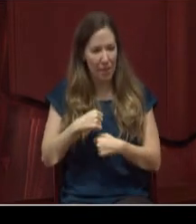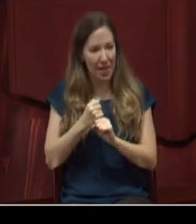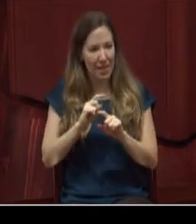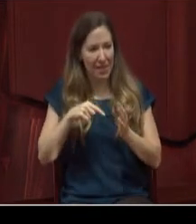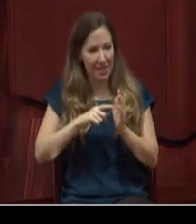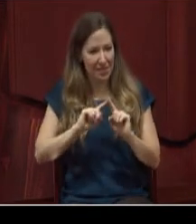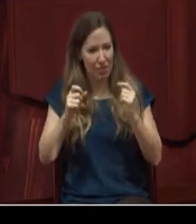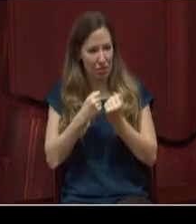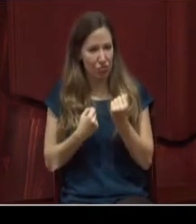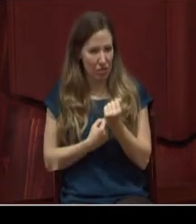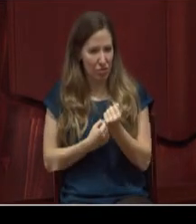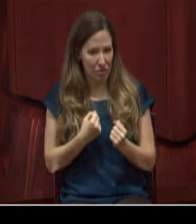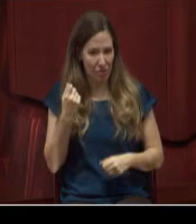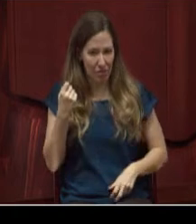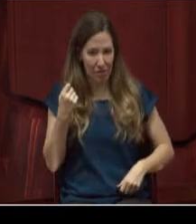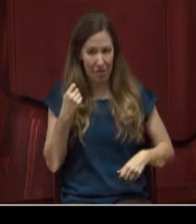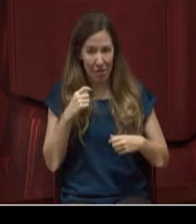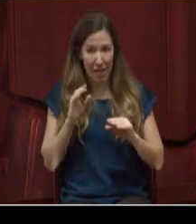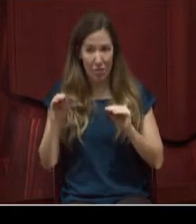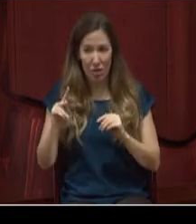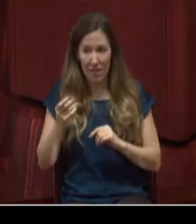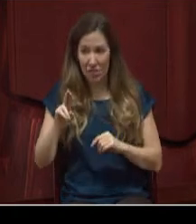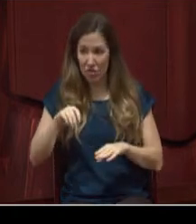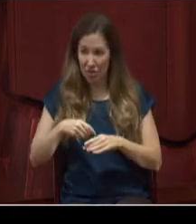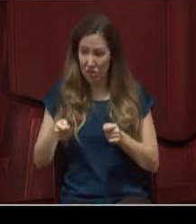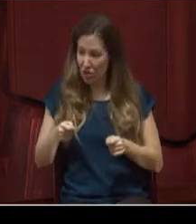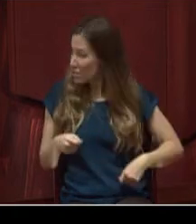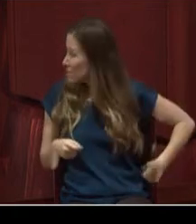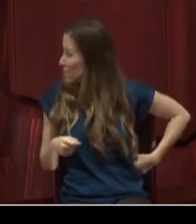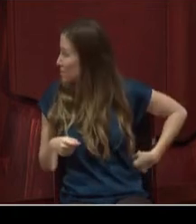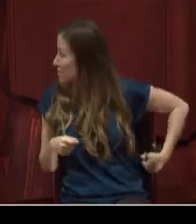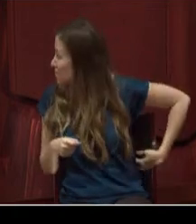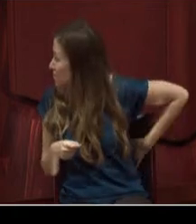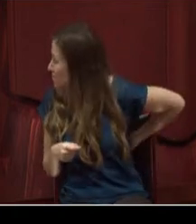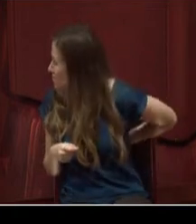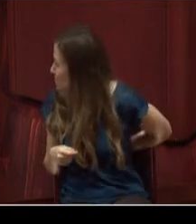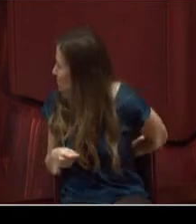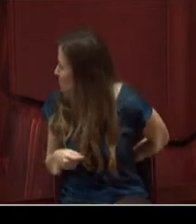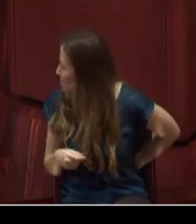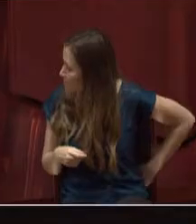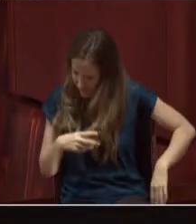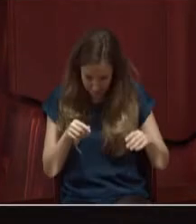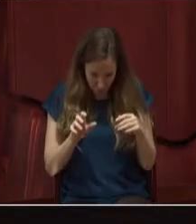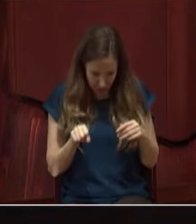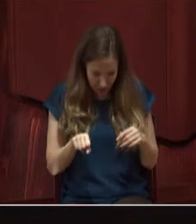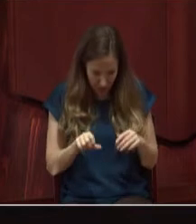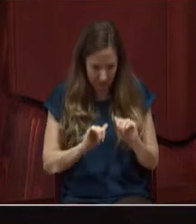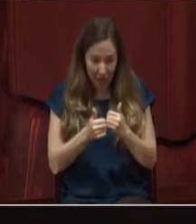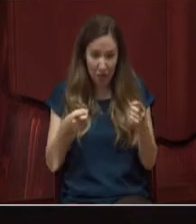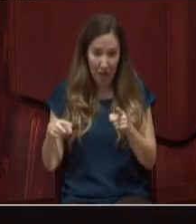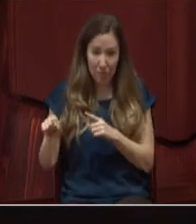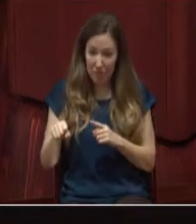structure, which, in effect, put Henry Kissinger in charge. Yes, that was the codification of everything